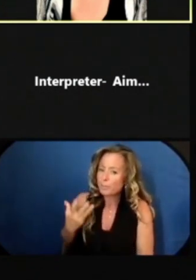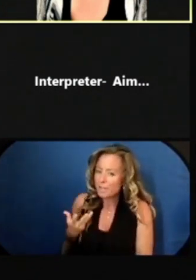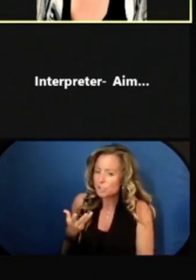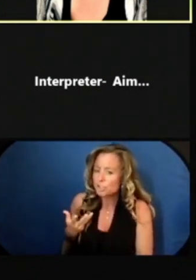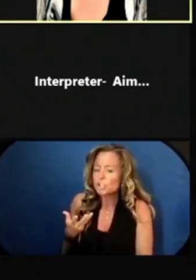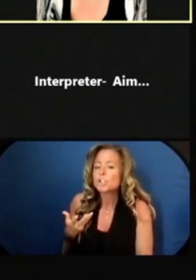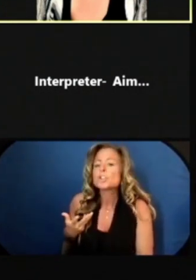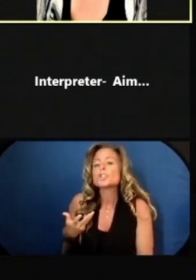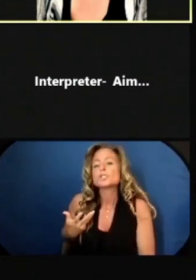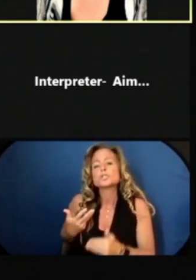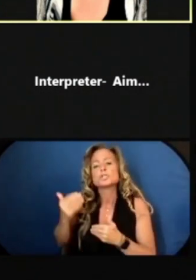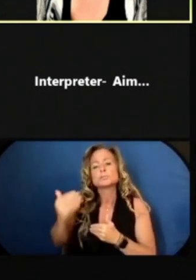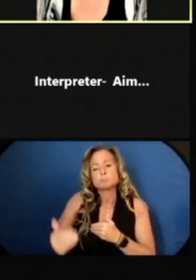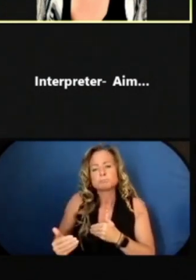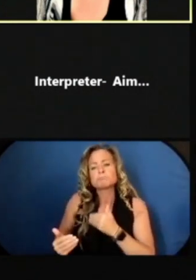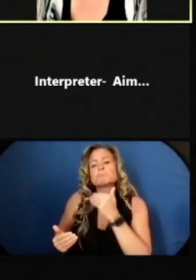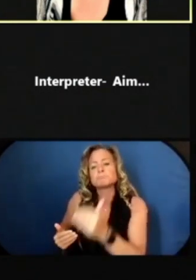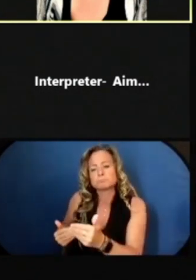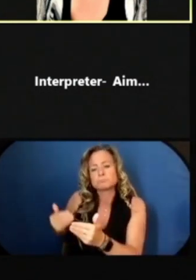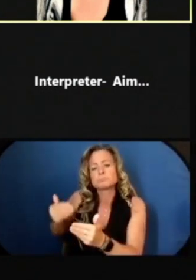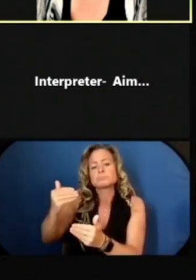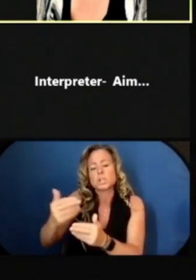more efficiently.